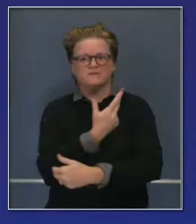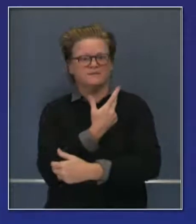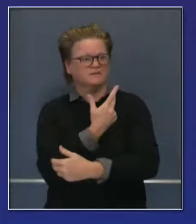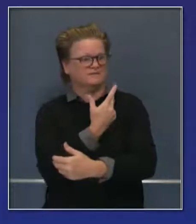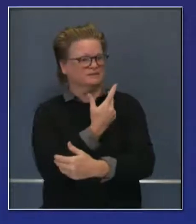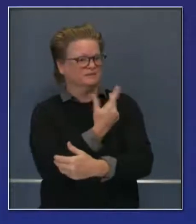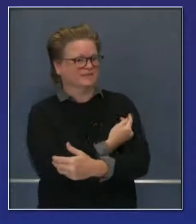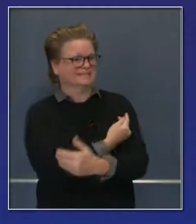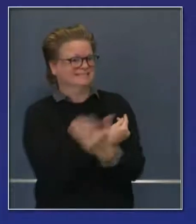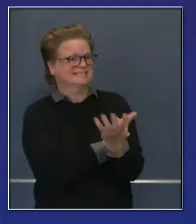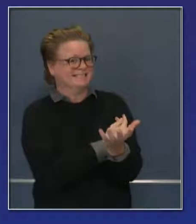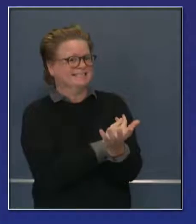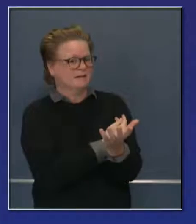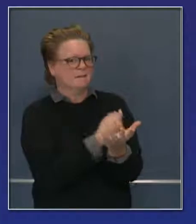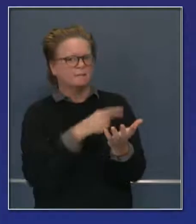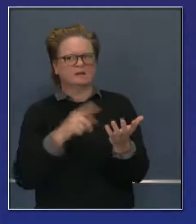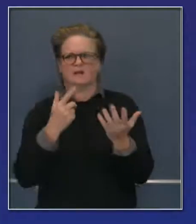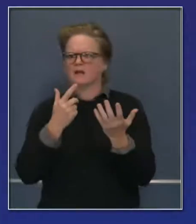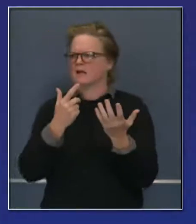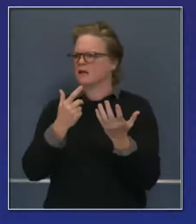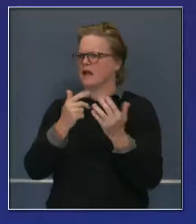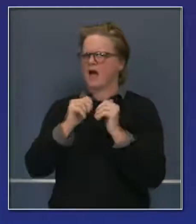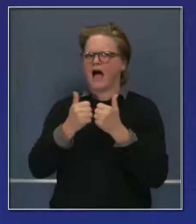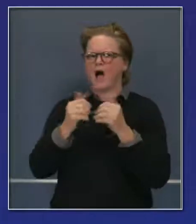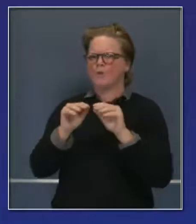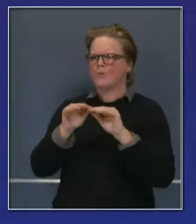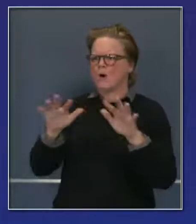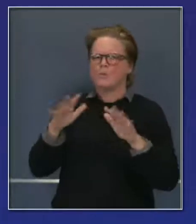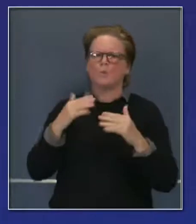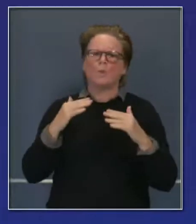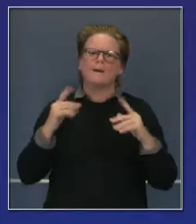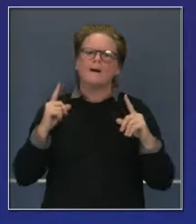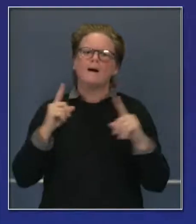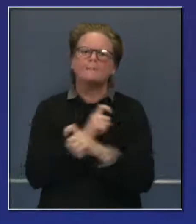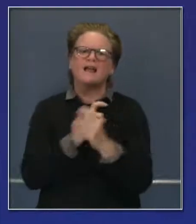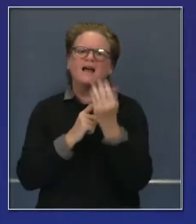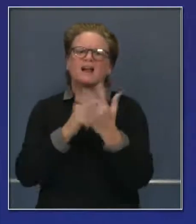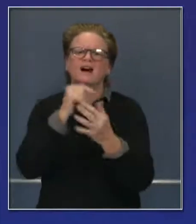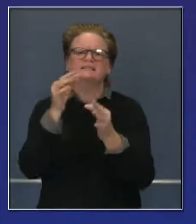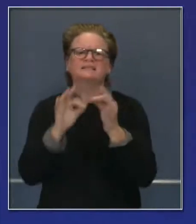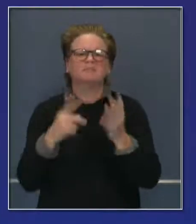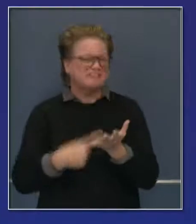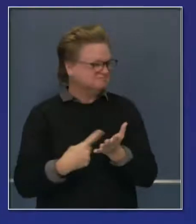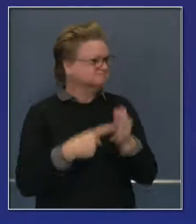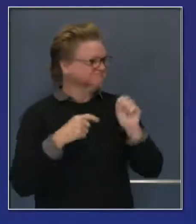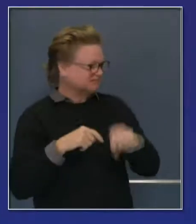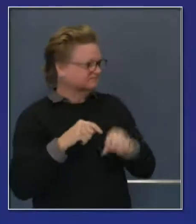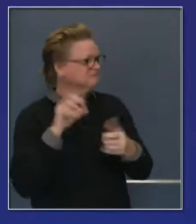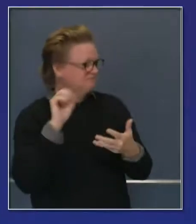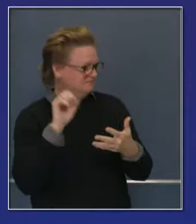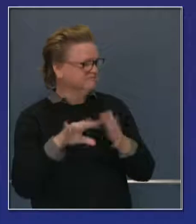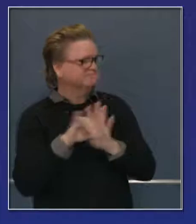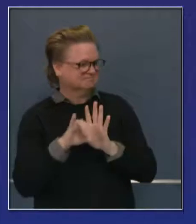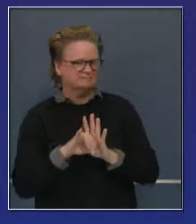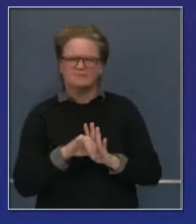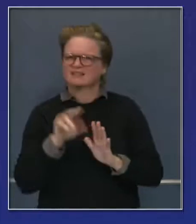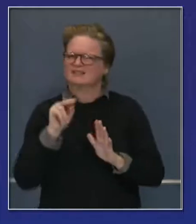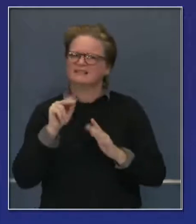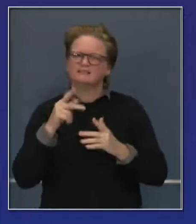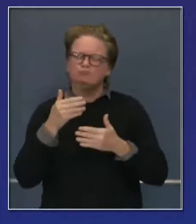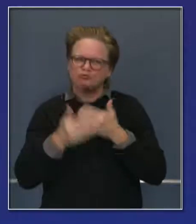nuance and specification than even the previous slide suggested. And that's why we brought ethicians on board. That's why we have